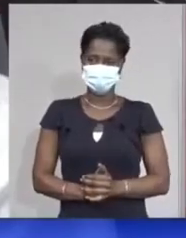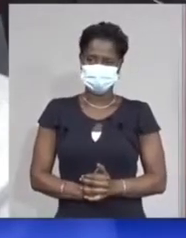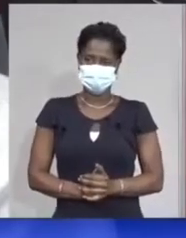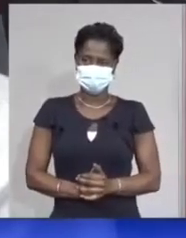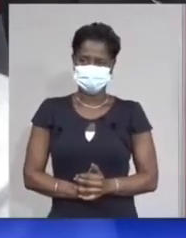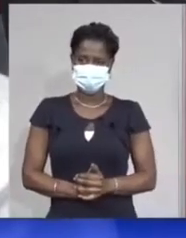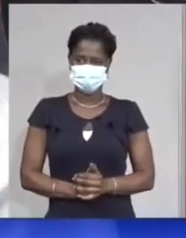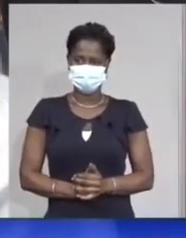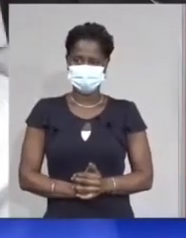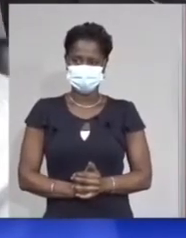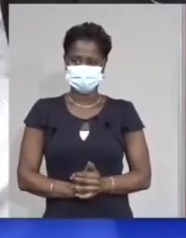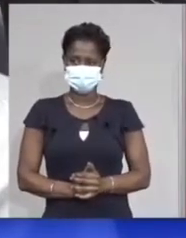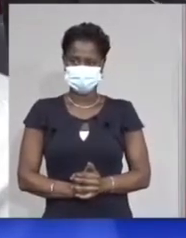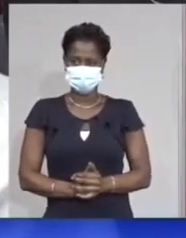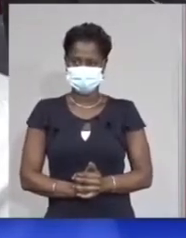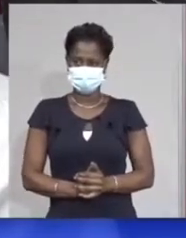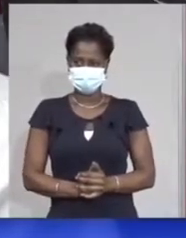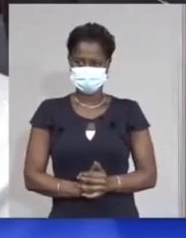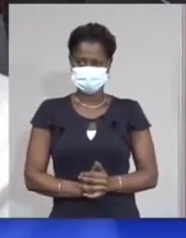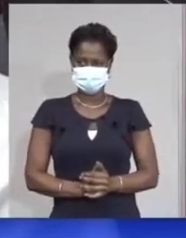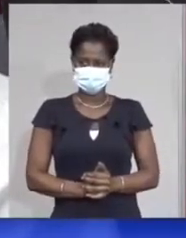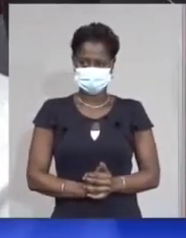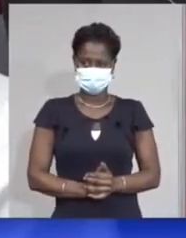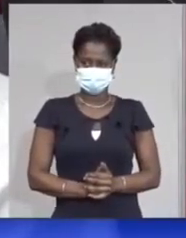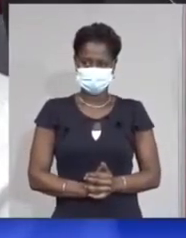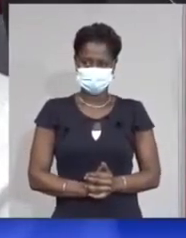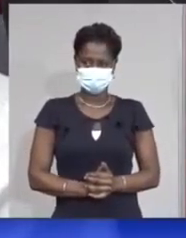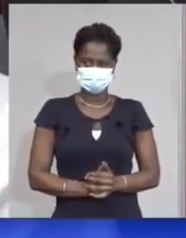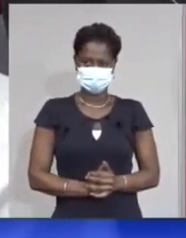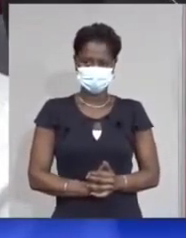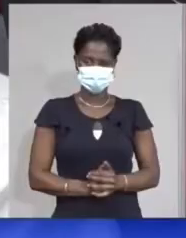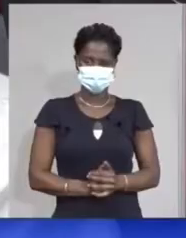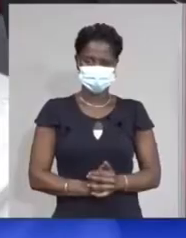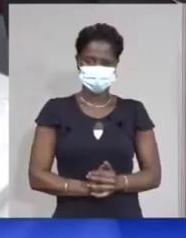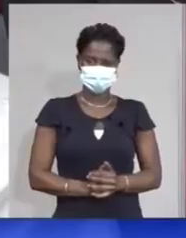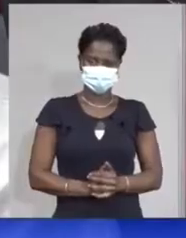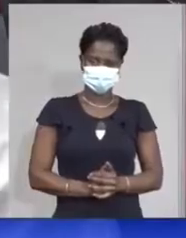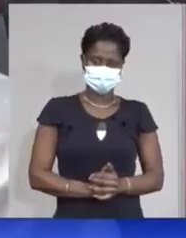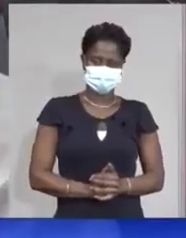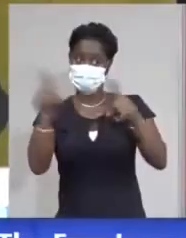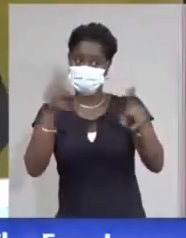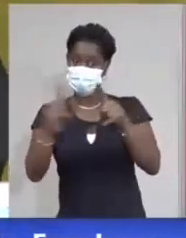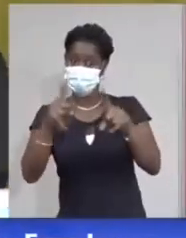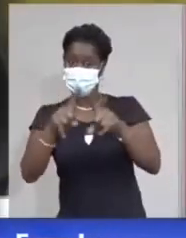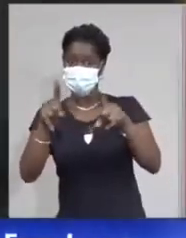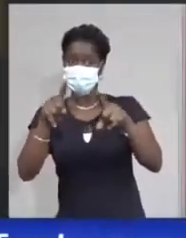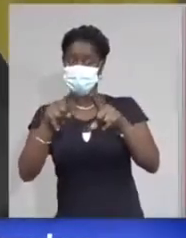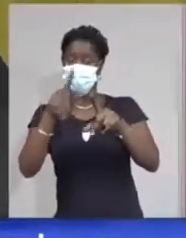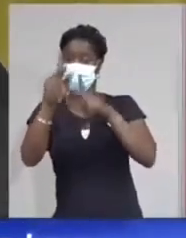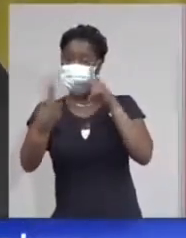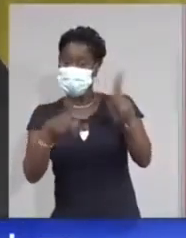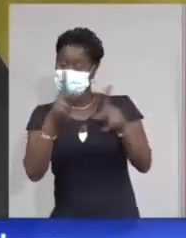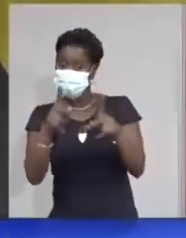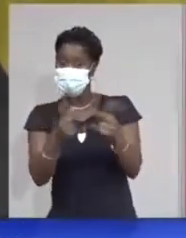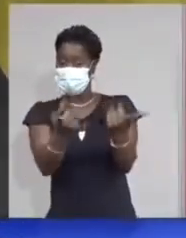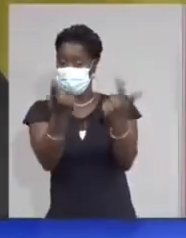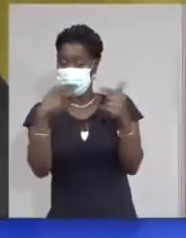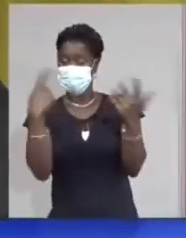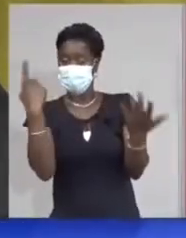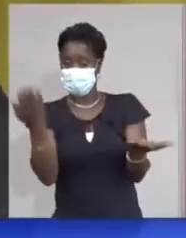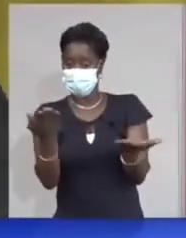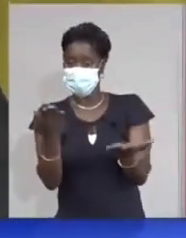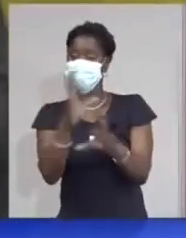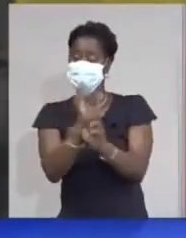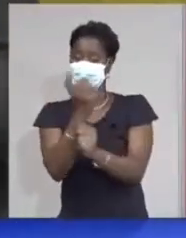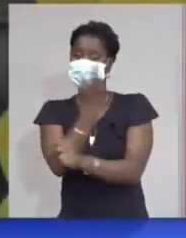The arrival here of 25,000 doses of the COVISHIELD AstraZeneca vaccine has significantly boosted Saint Lucia's ability to